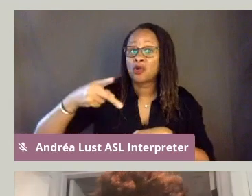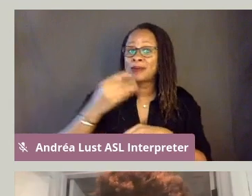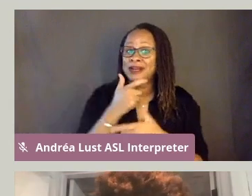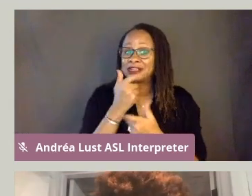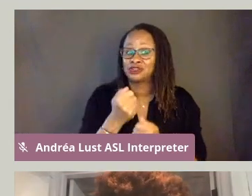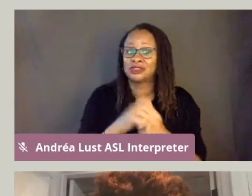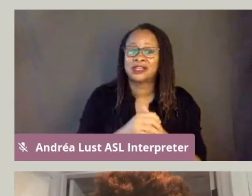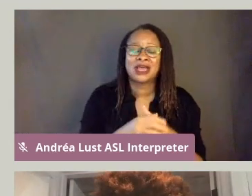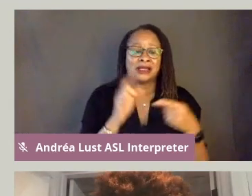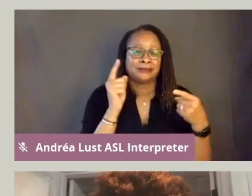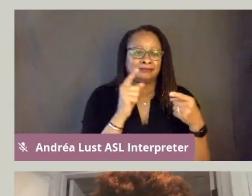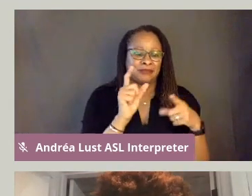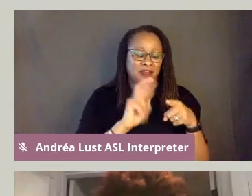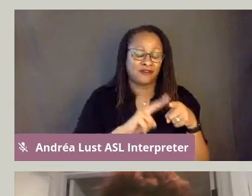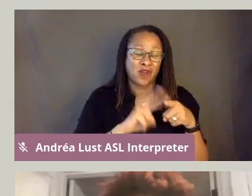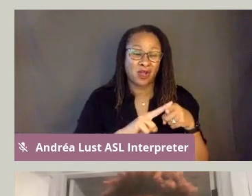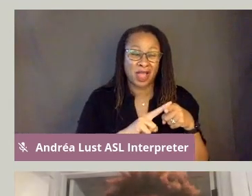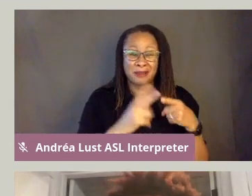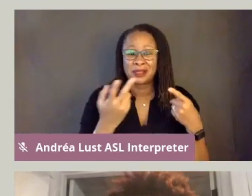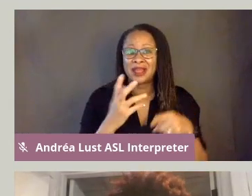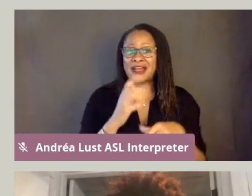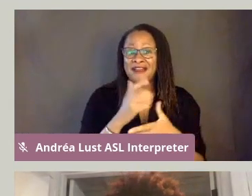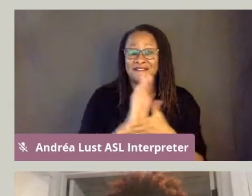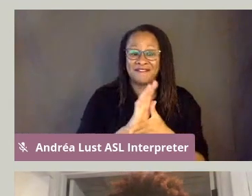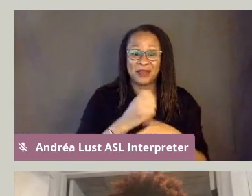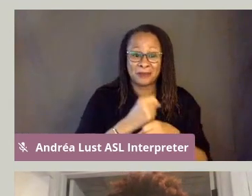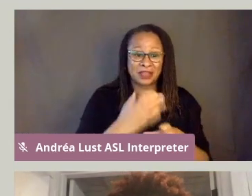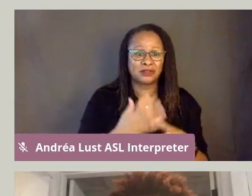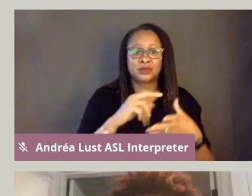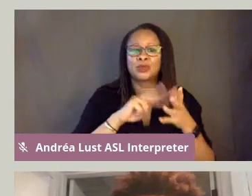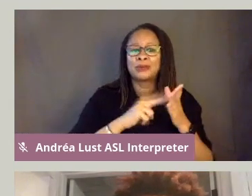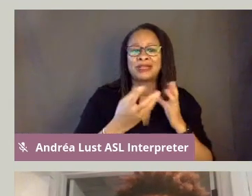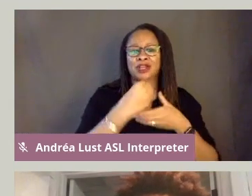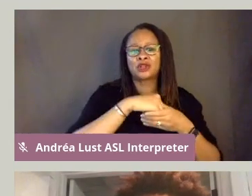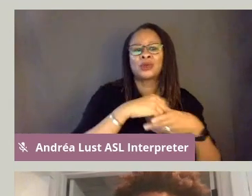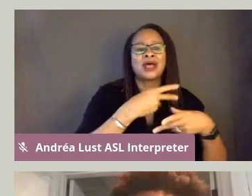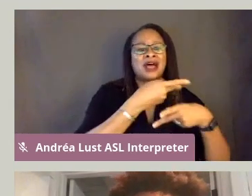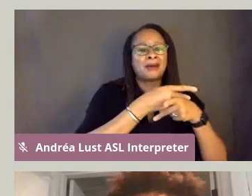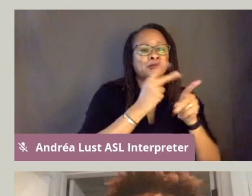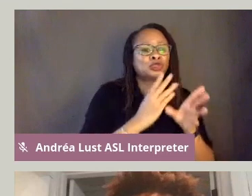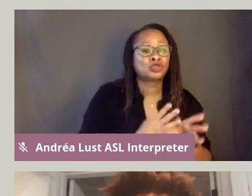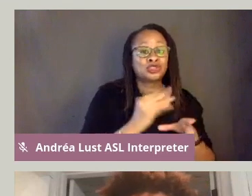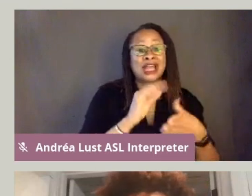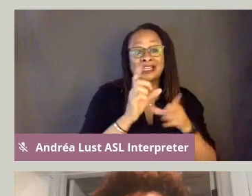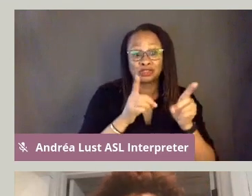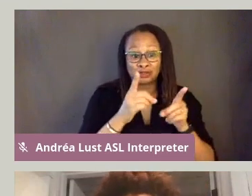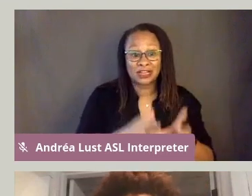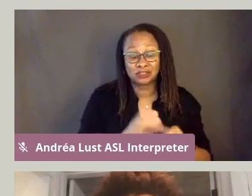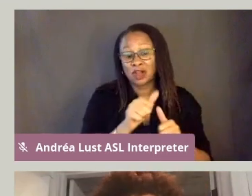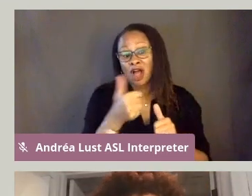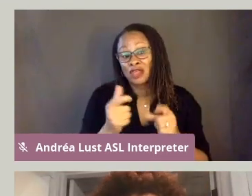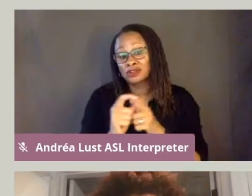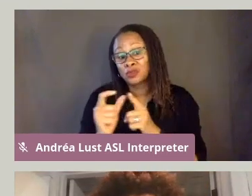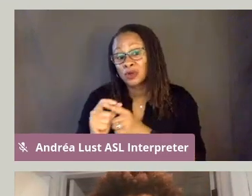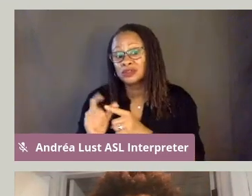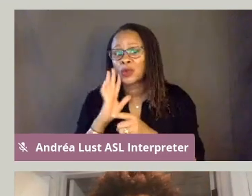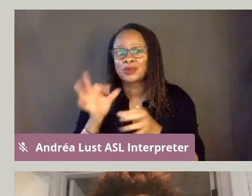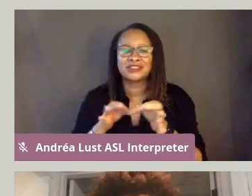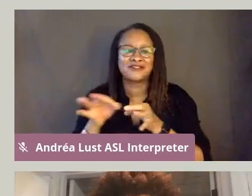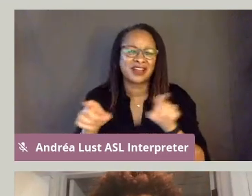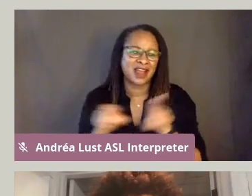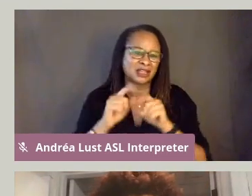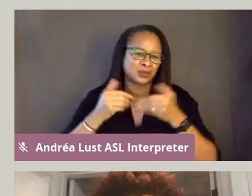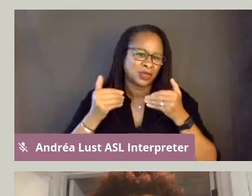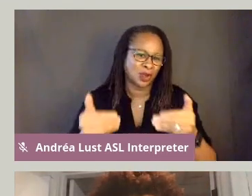on terminology, when we say filmmakers, we mean directors and producers. And as for other terms, we're going to be defining them as we go.